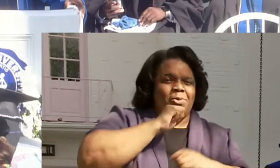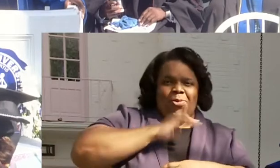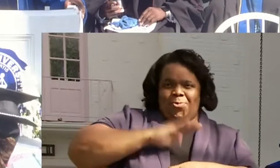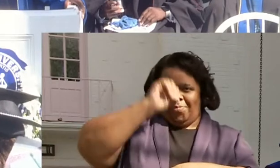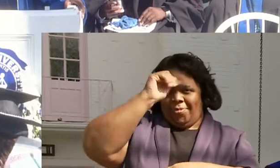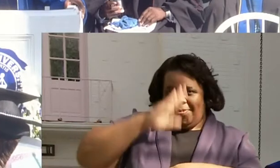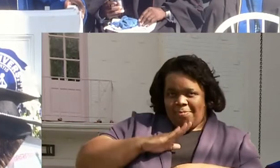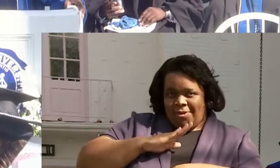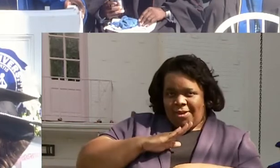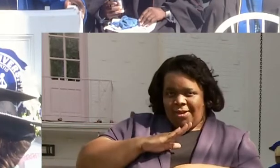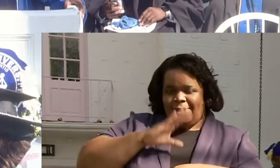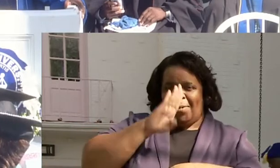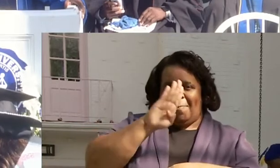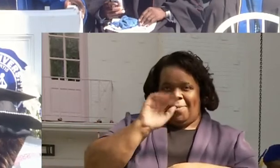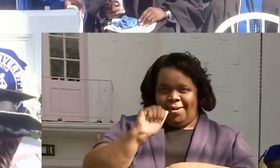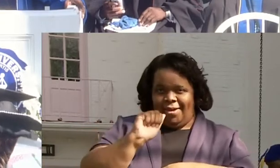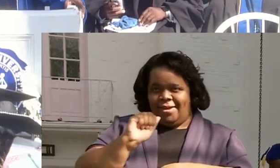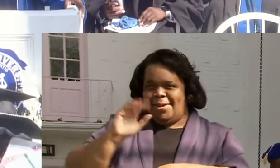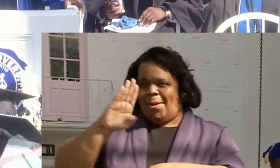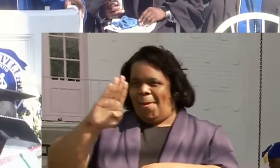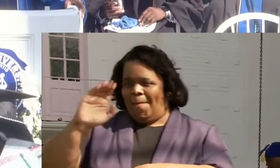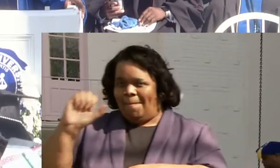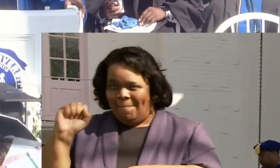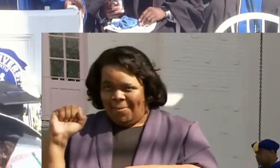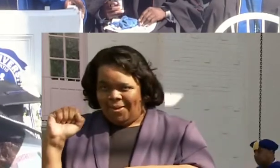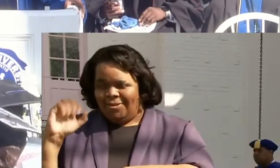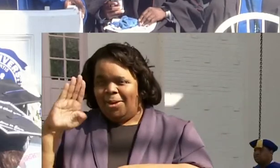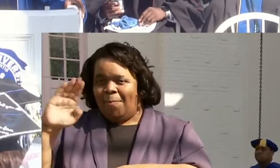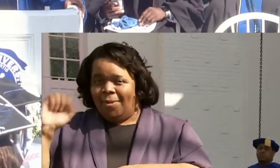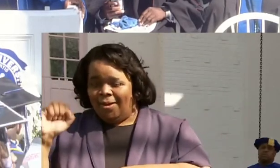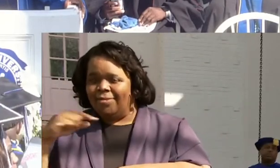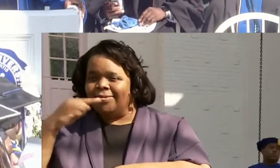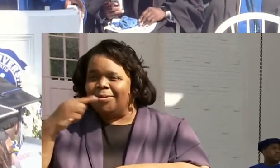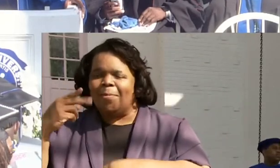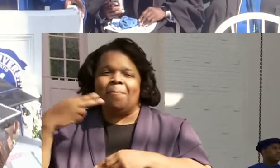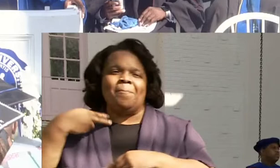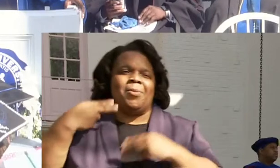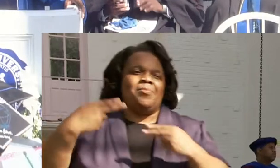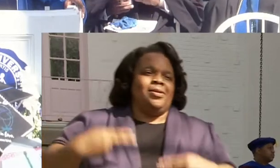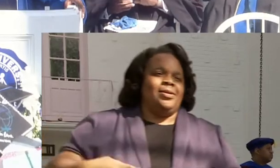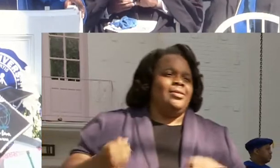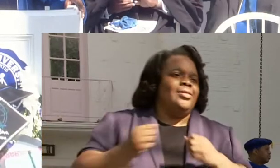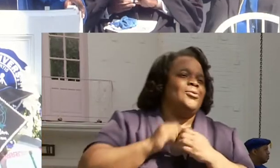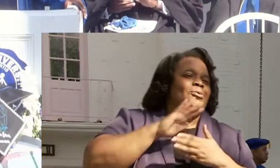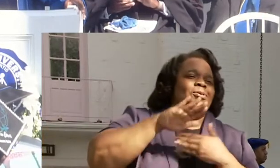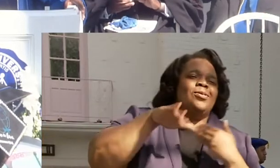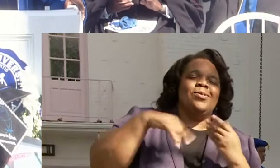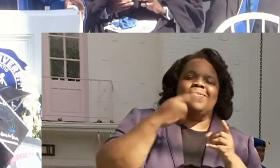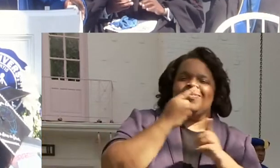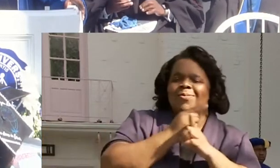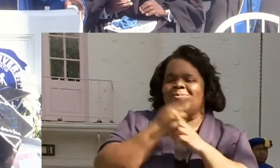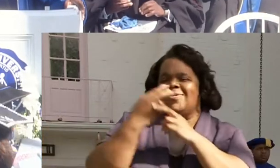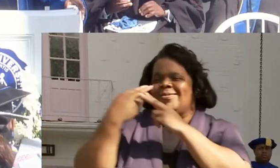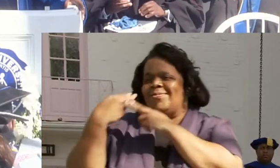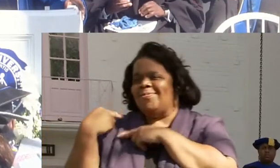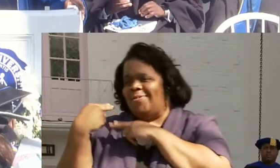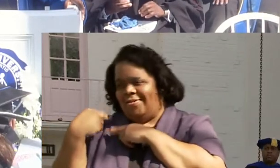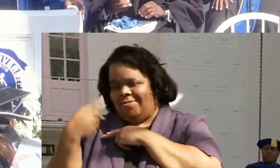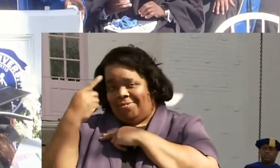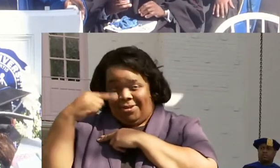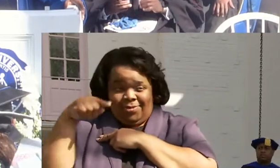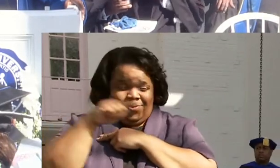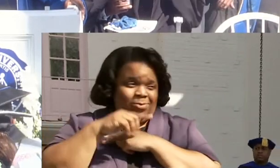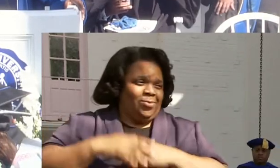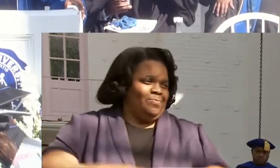Bachelor of Arts, Bachelor of Science, and Bachelor of Science in Public Health with all the rights, privileges, and responsibilities appertaining